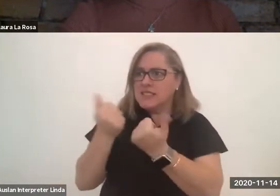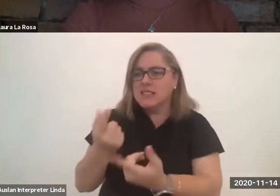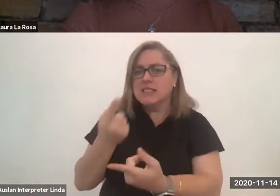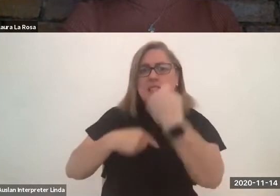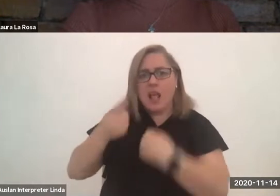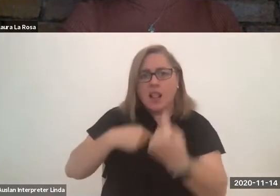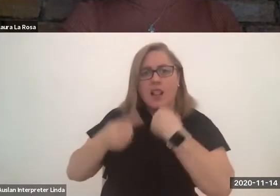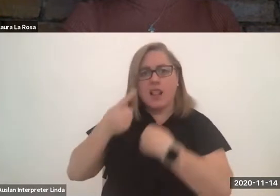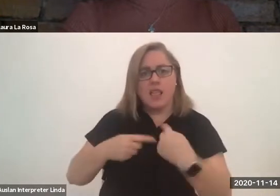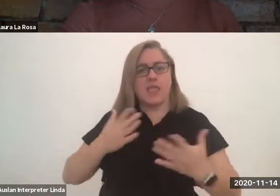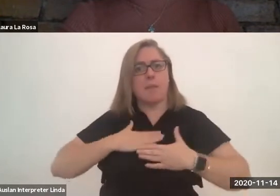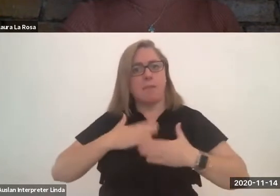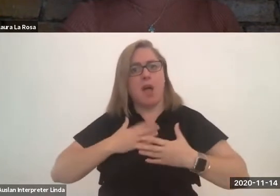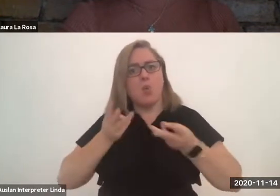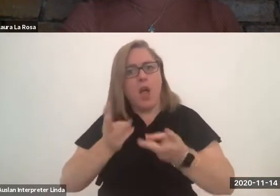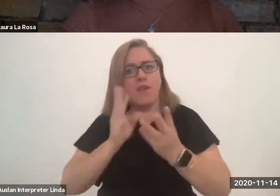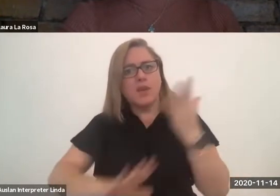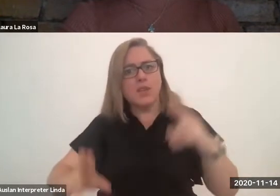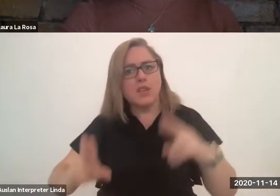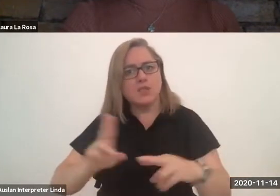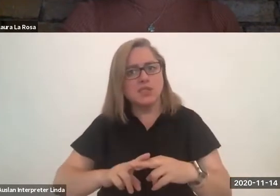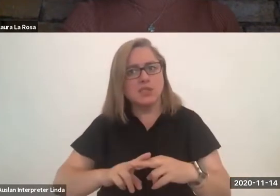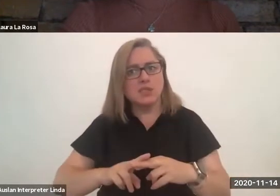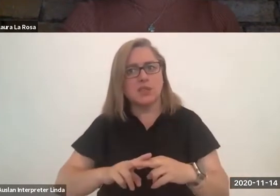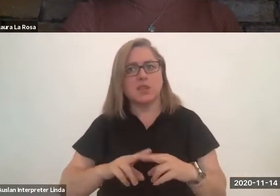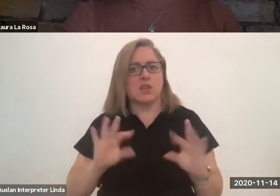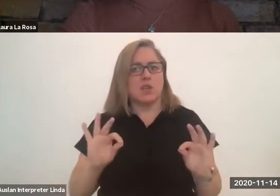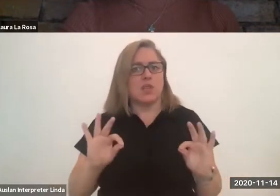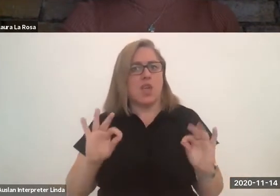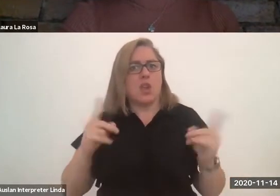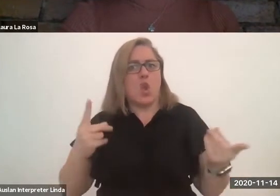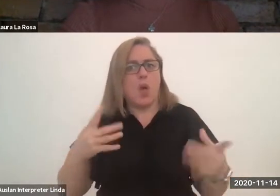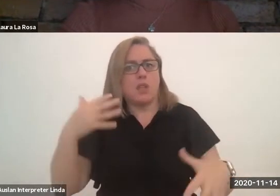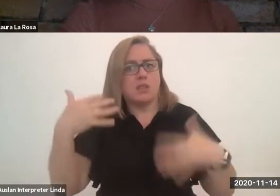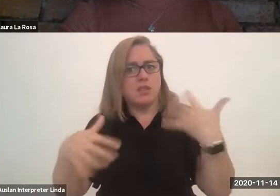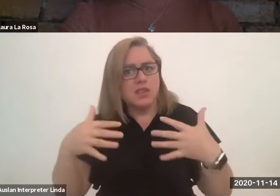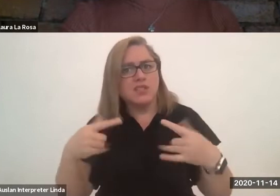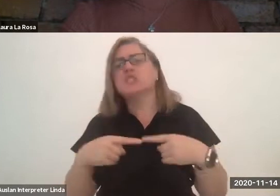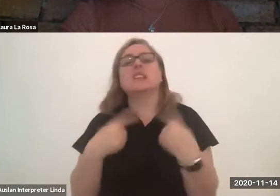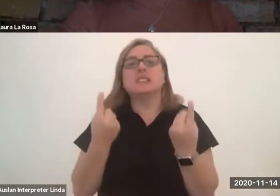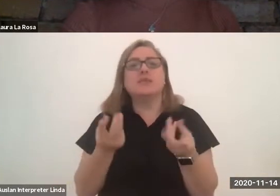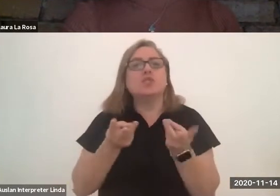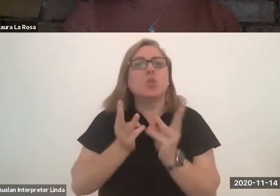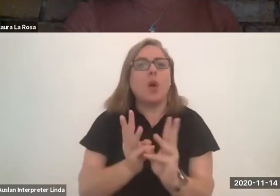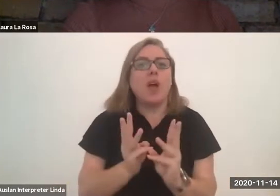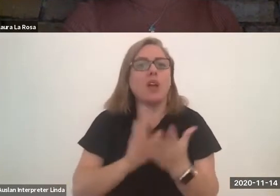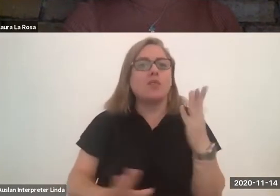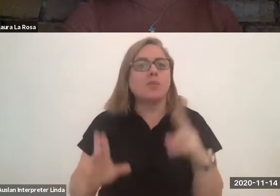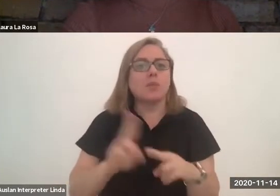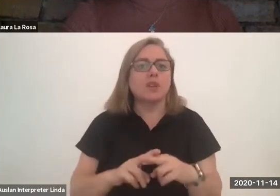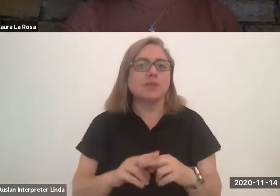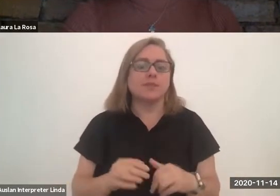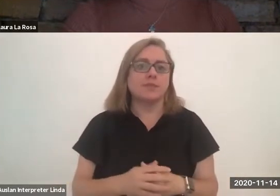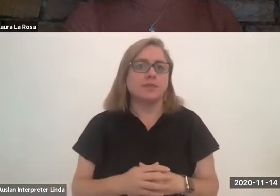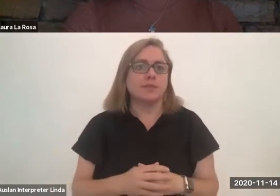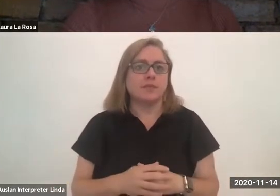just a different kind of parent, and that, you know, no one was going anyway. But so I guess I